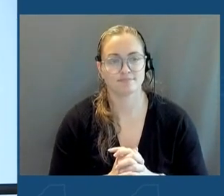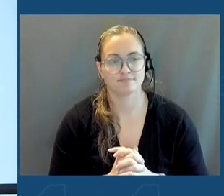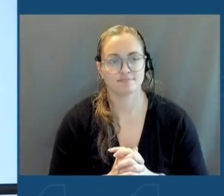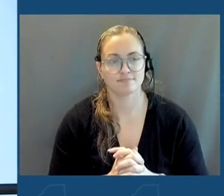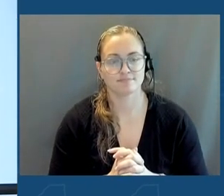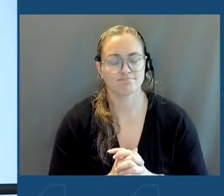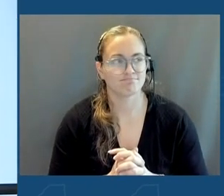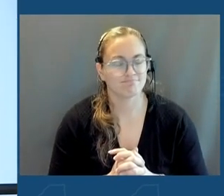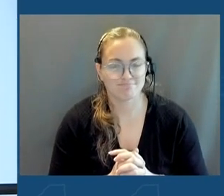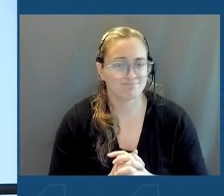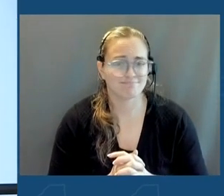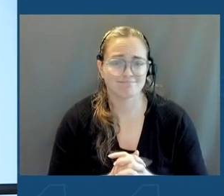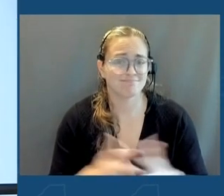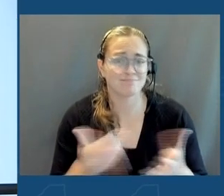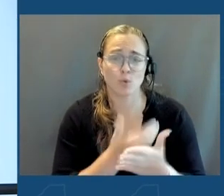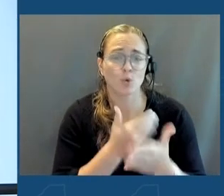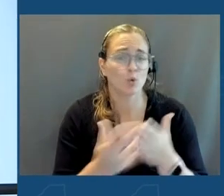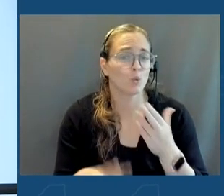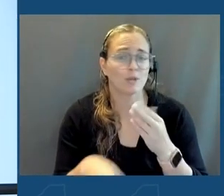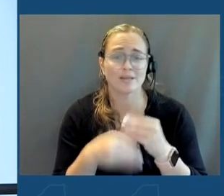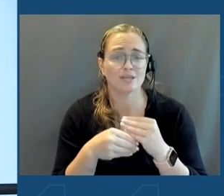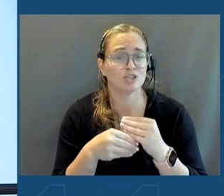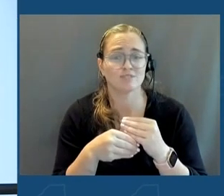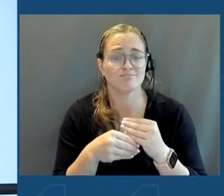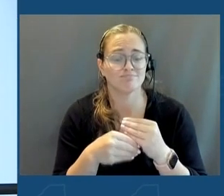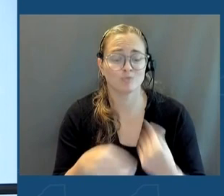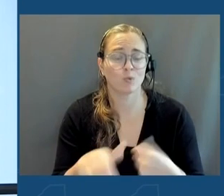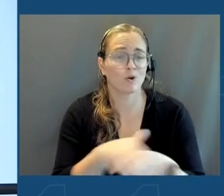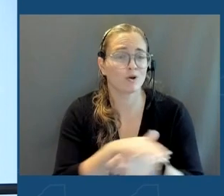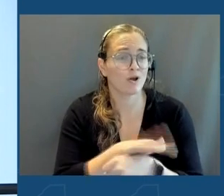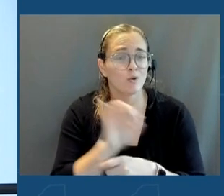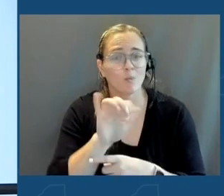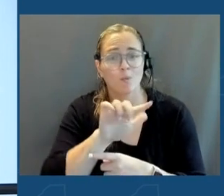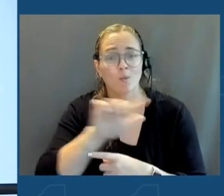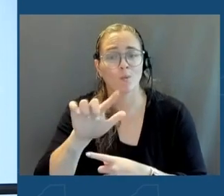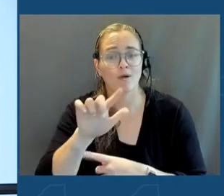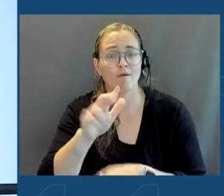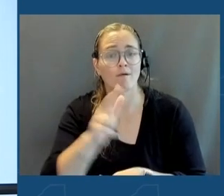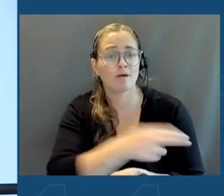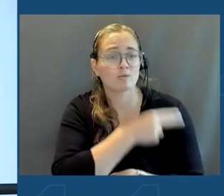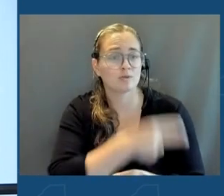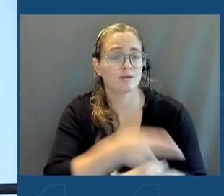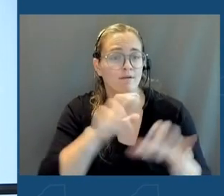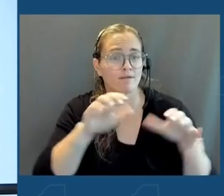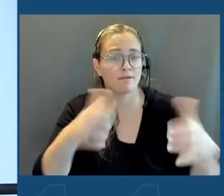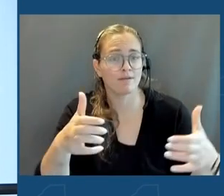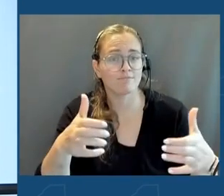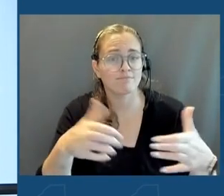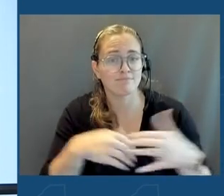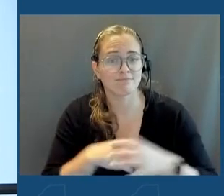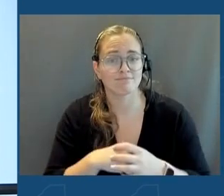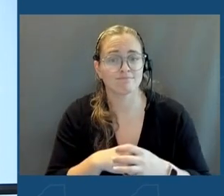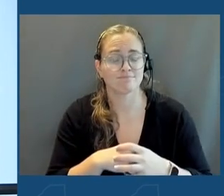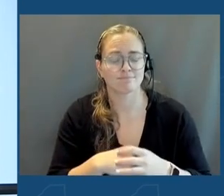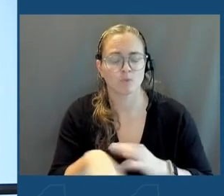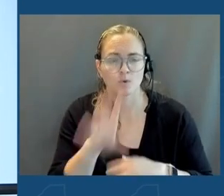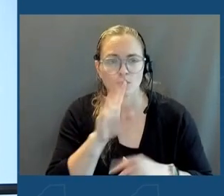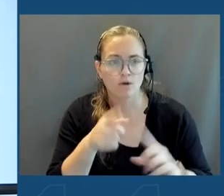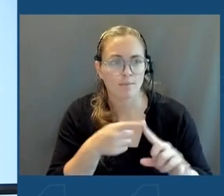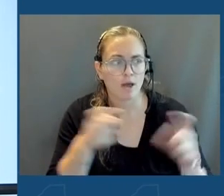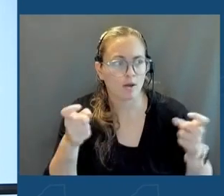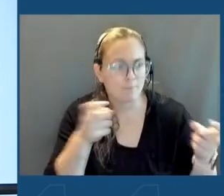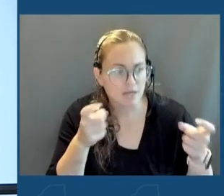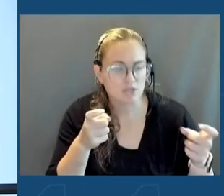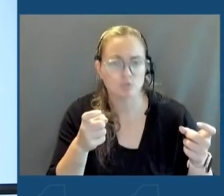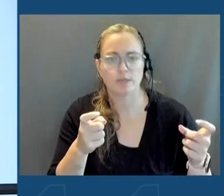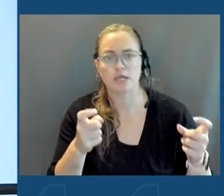Unbelievable, totally new addition to our entire Broadwell Hospitality platform. We're talking about management, guest